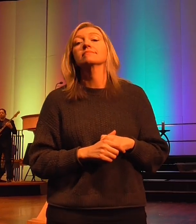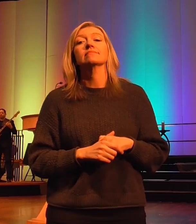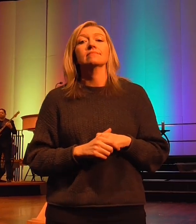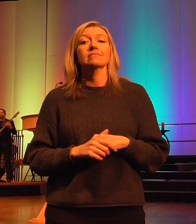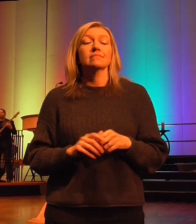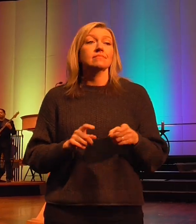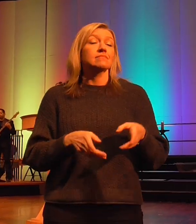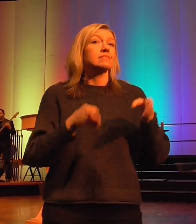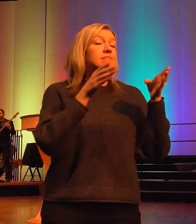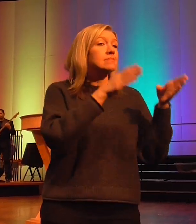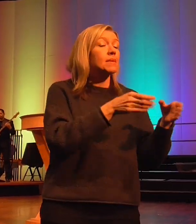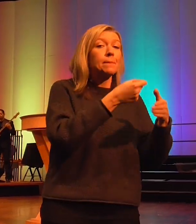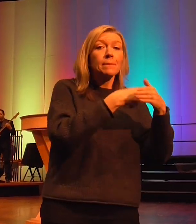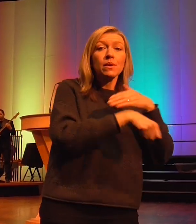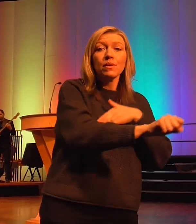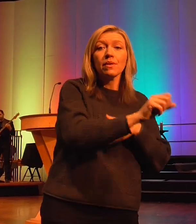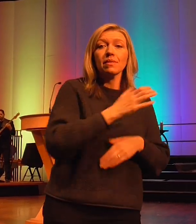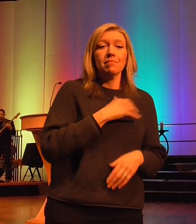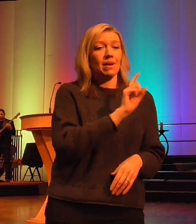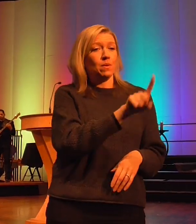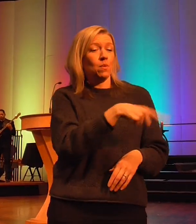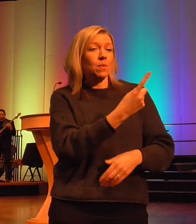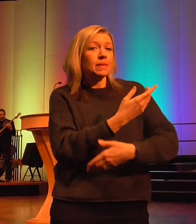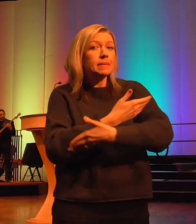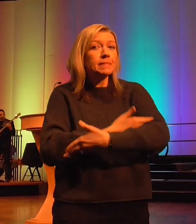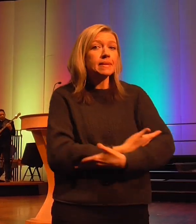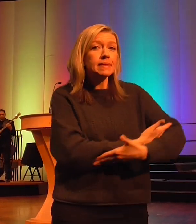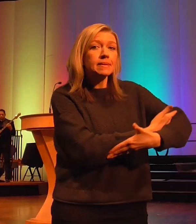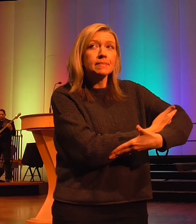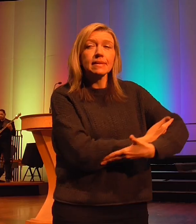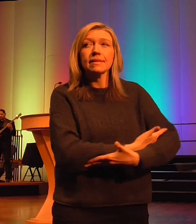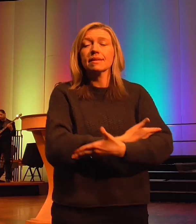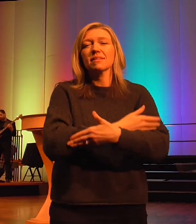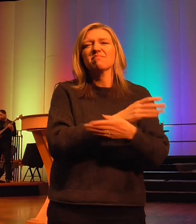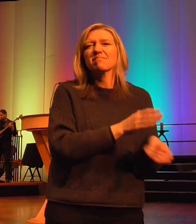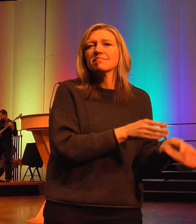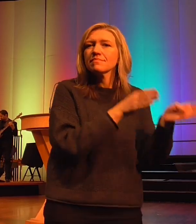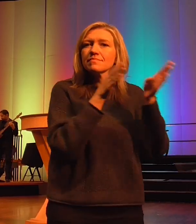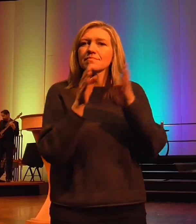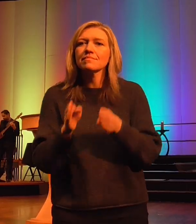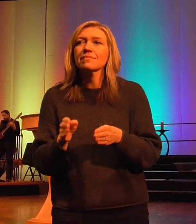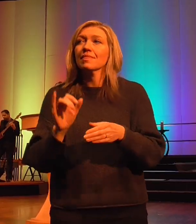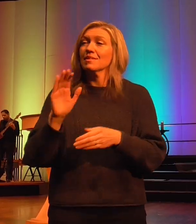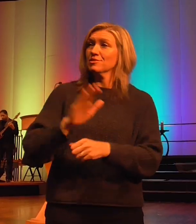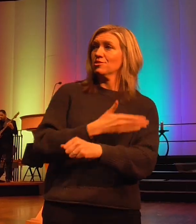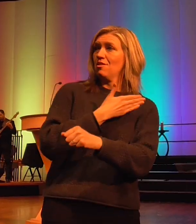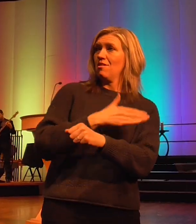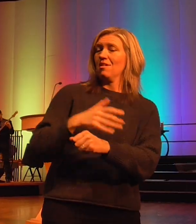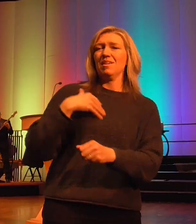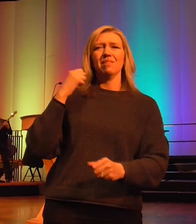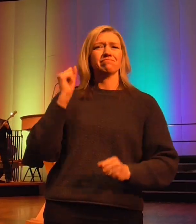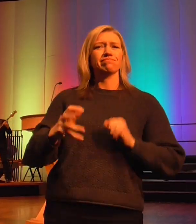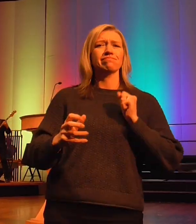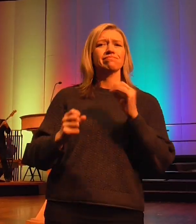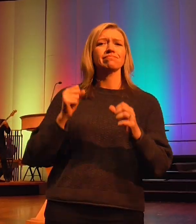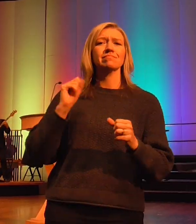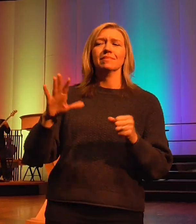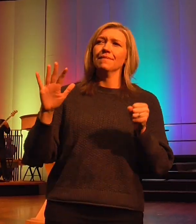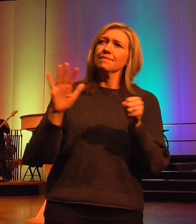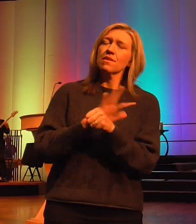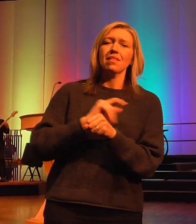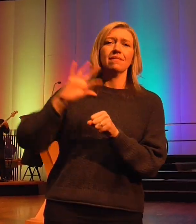From the birth of my only baby to the song that I've sung full of grace,